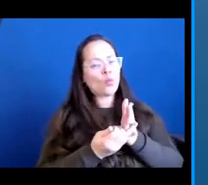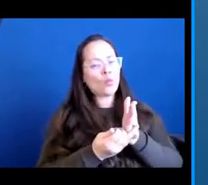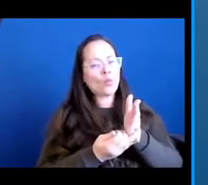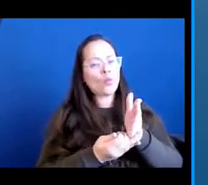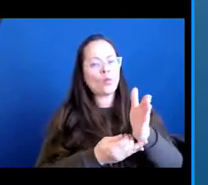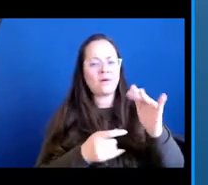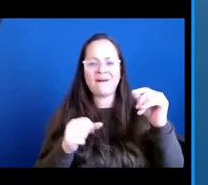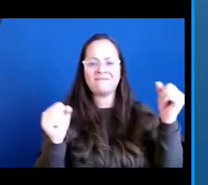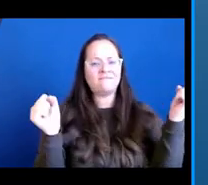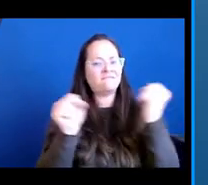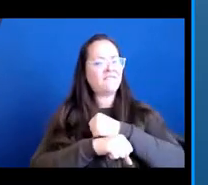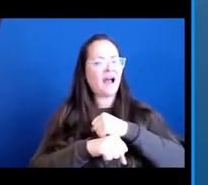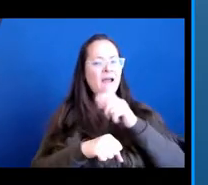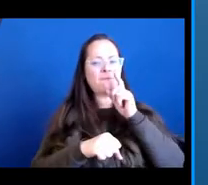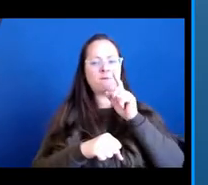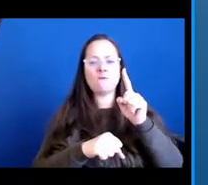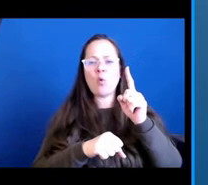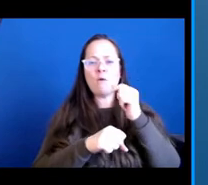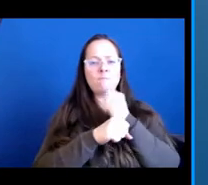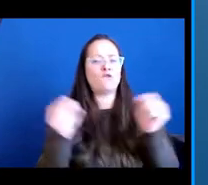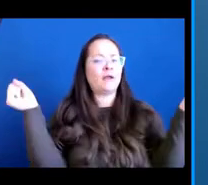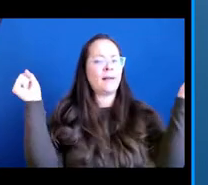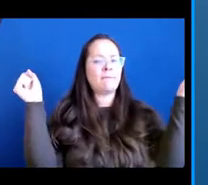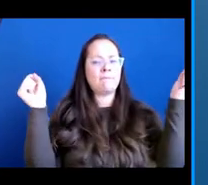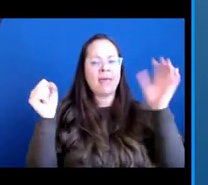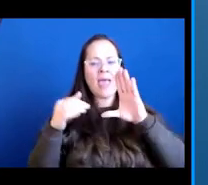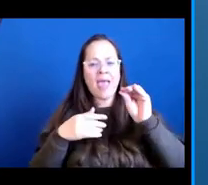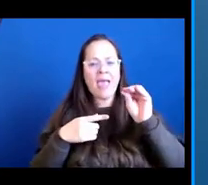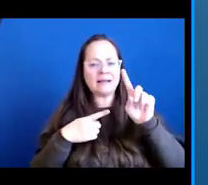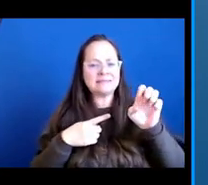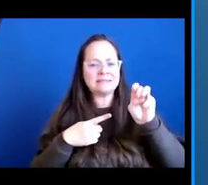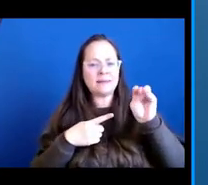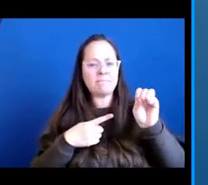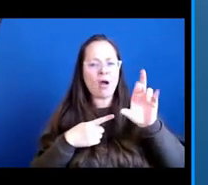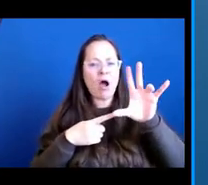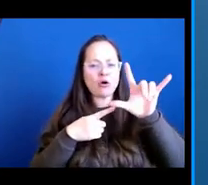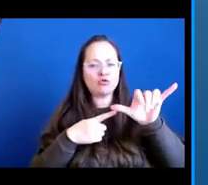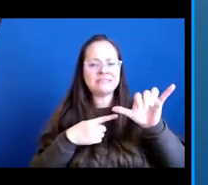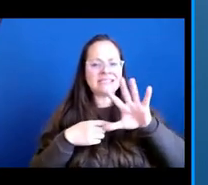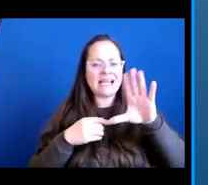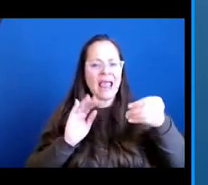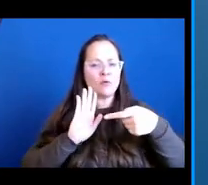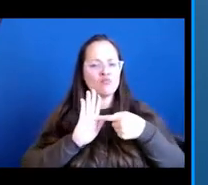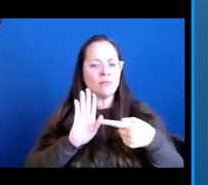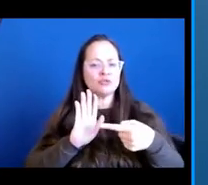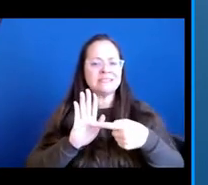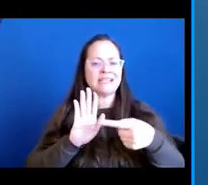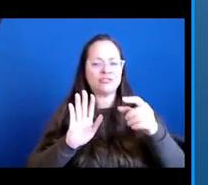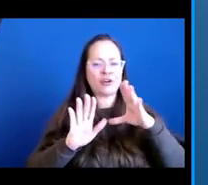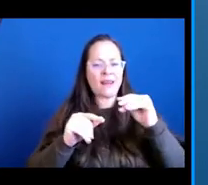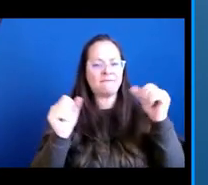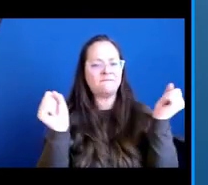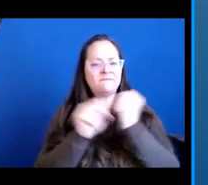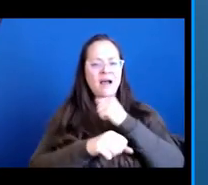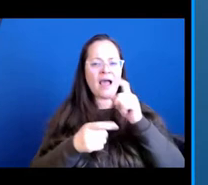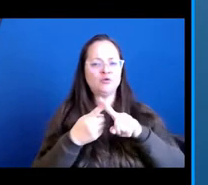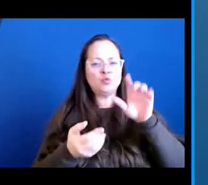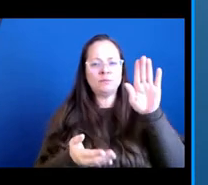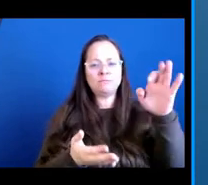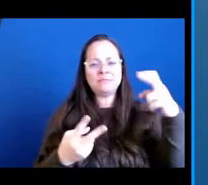and a and a and a fight for representation and a fight for being seen to say that